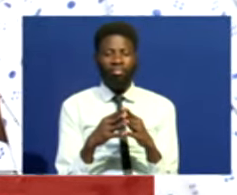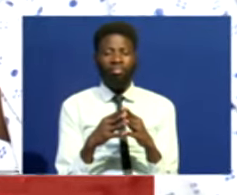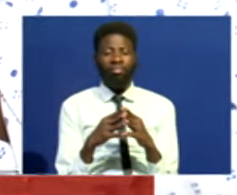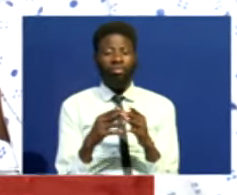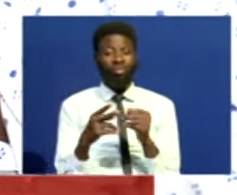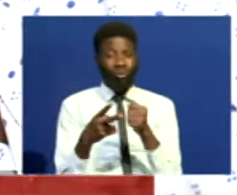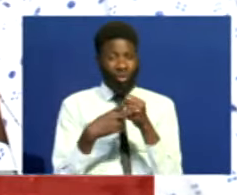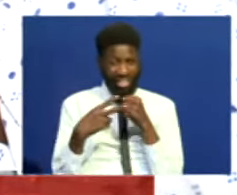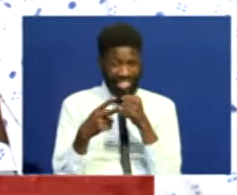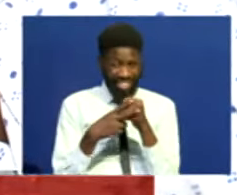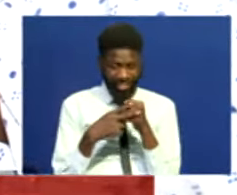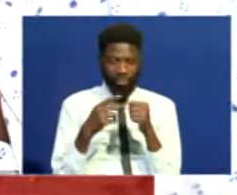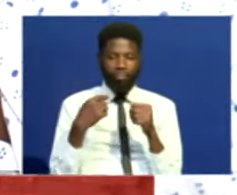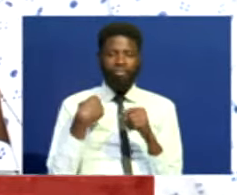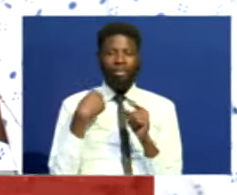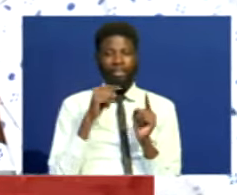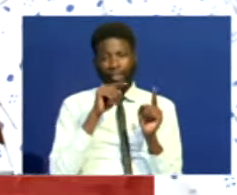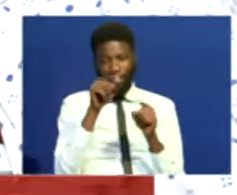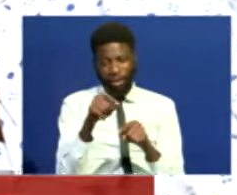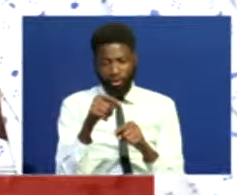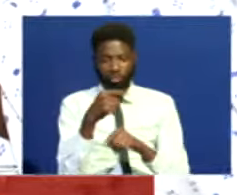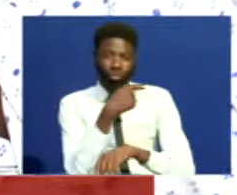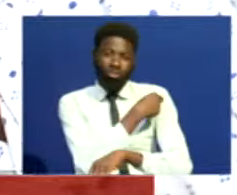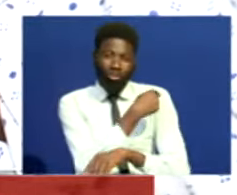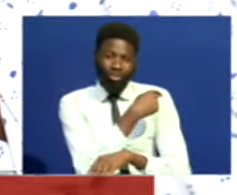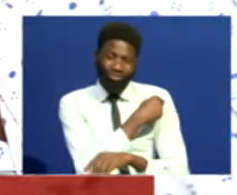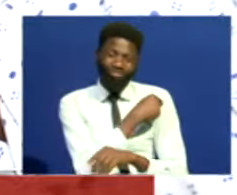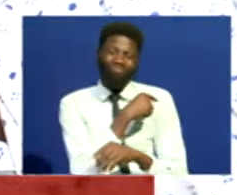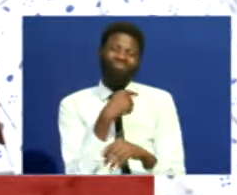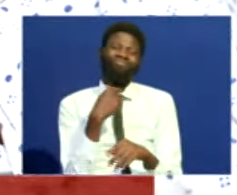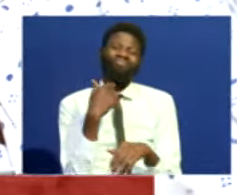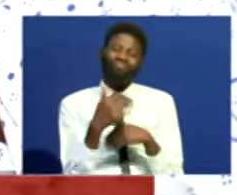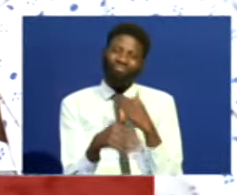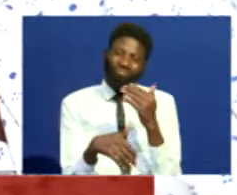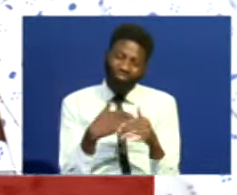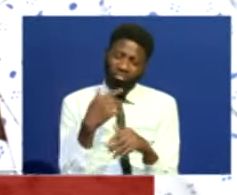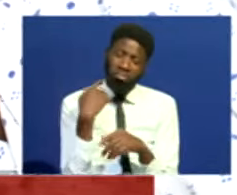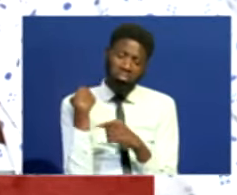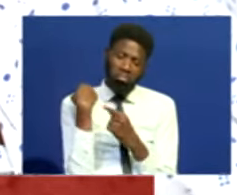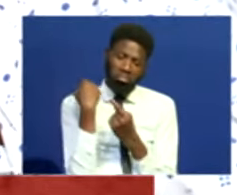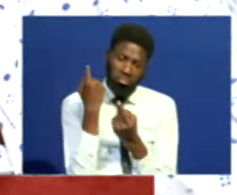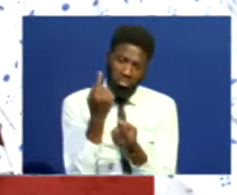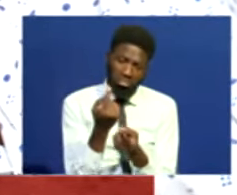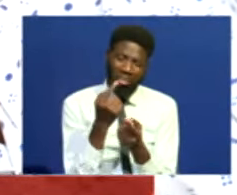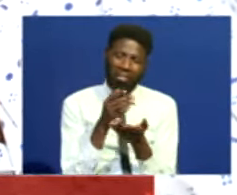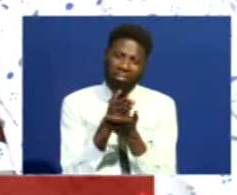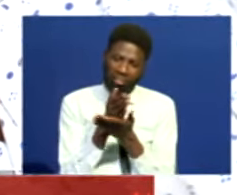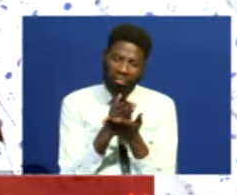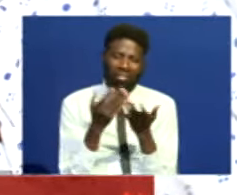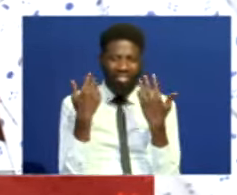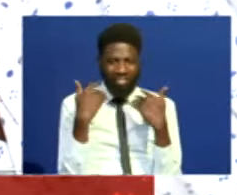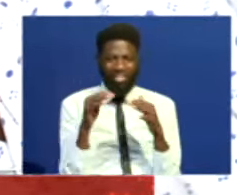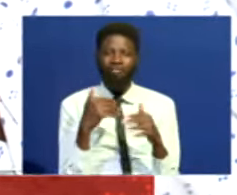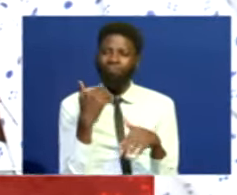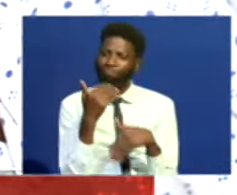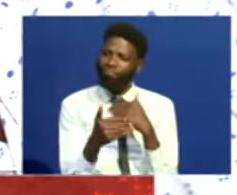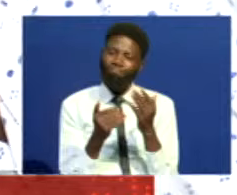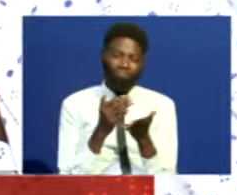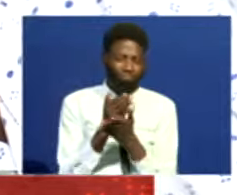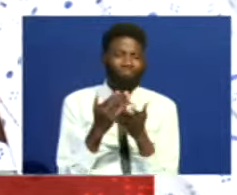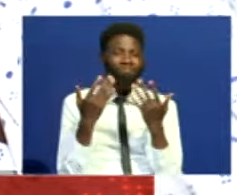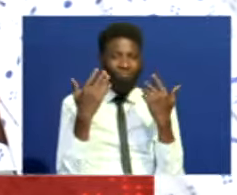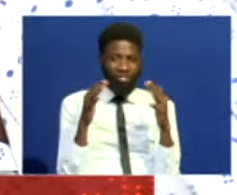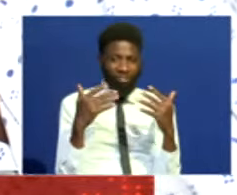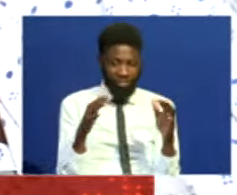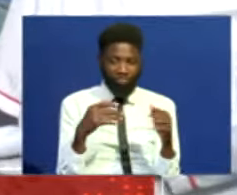I came to this hospital. They did some surgeries. And